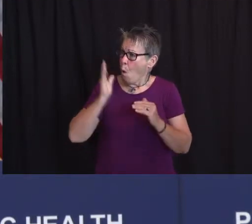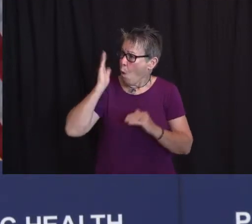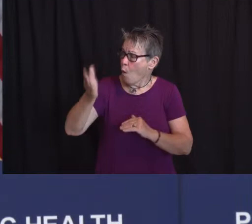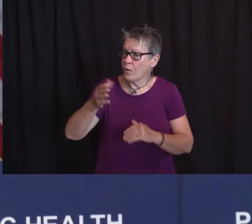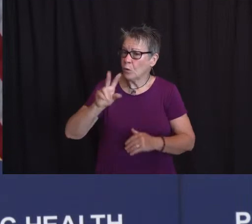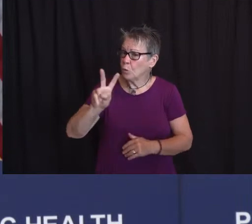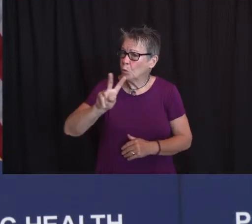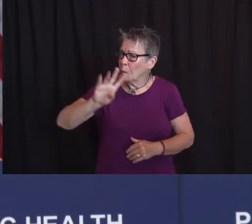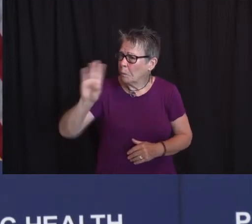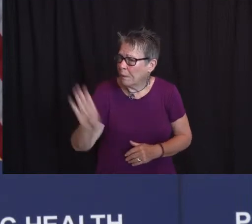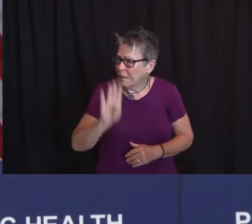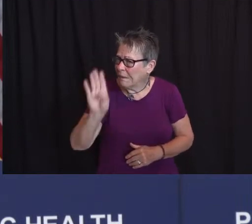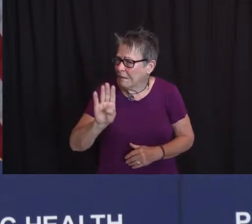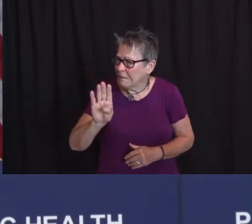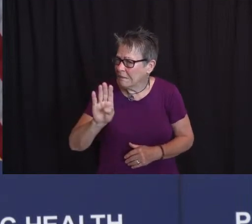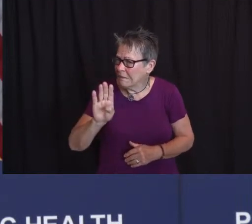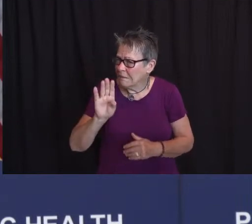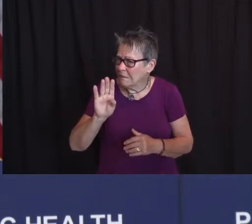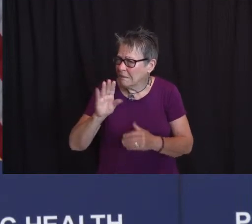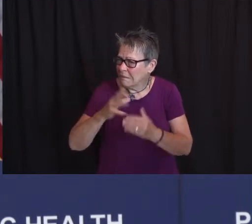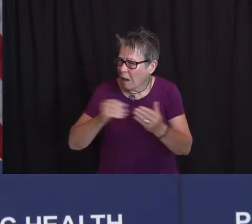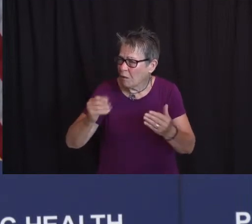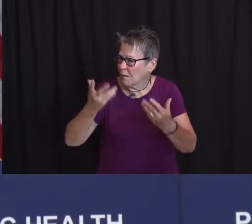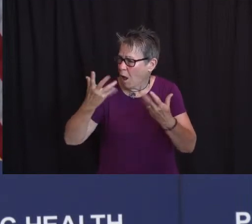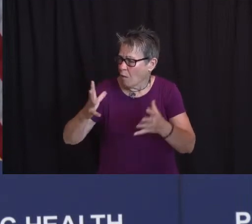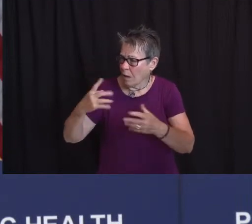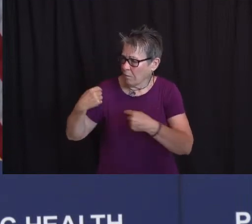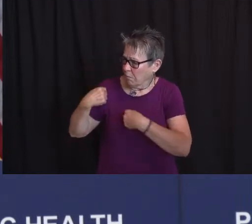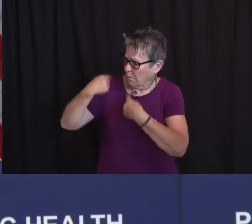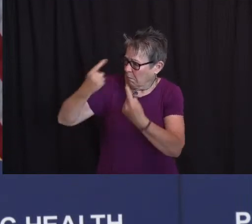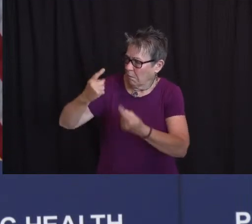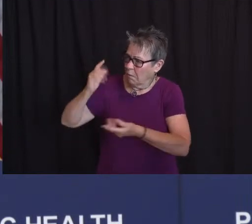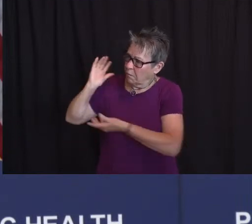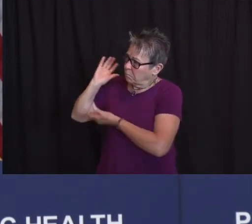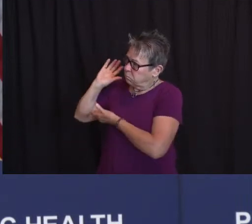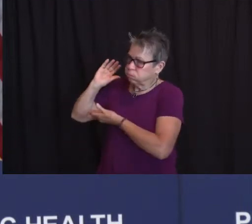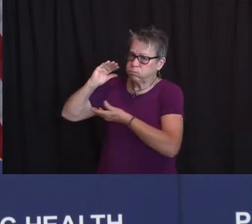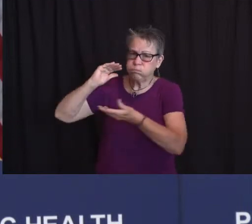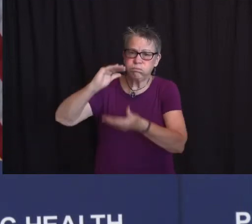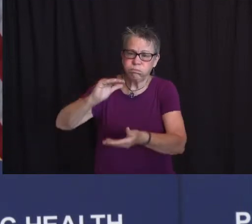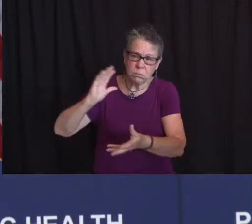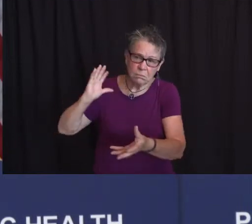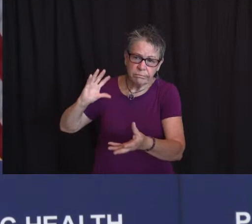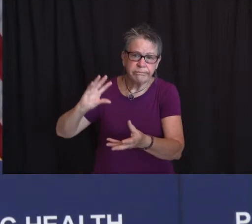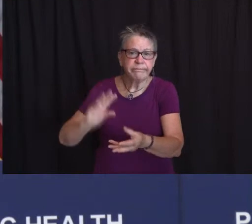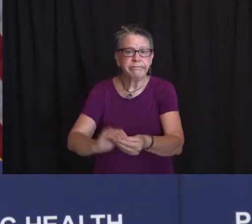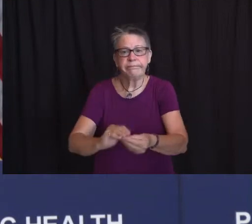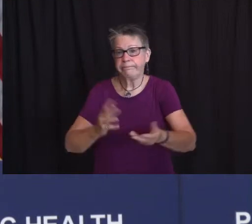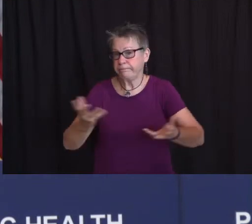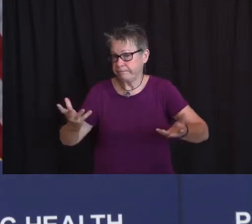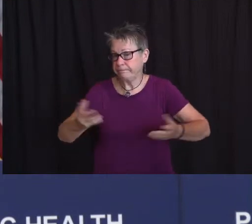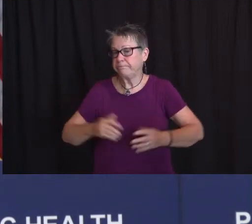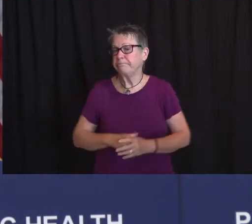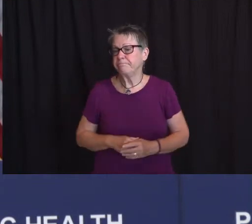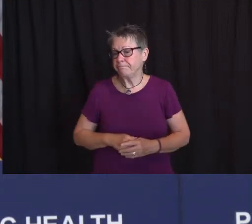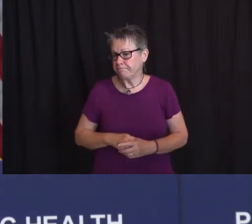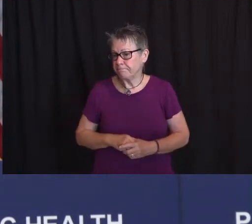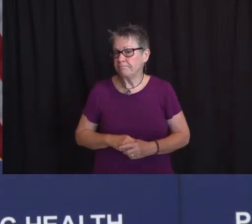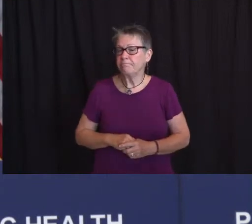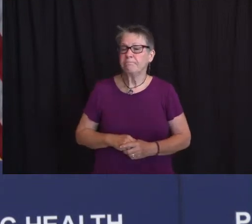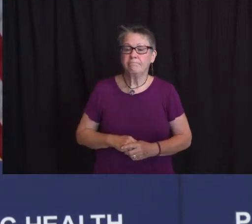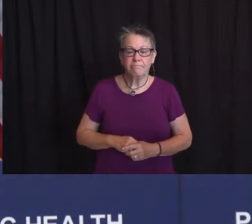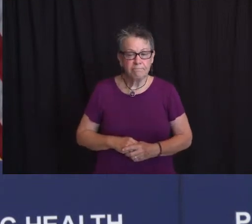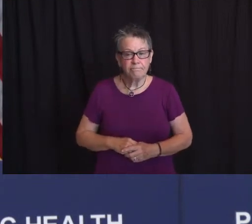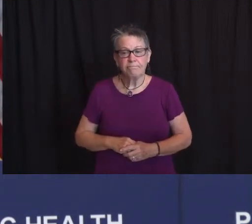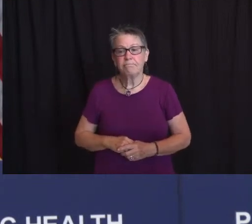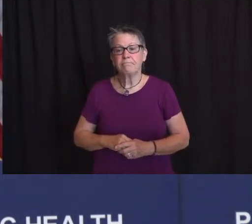the challenges brought on by the pandemic. Through this funding, coupled with our historic public investments made in higher education